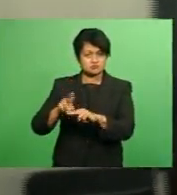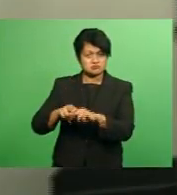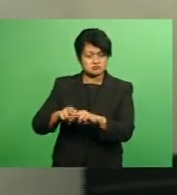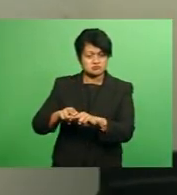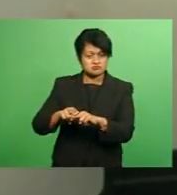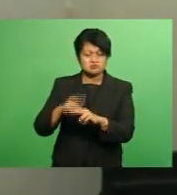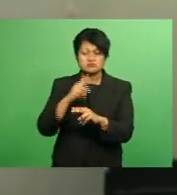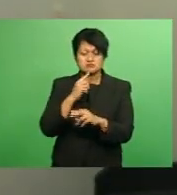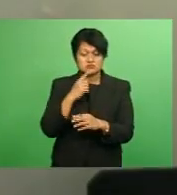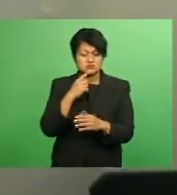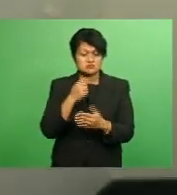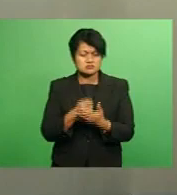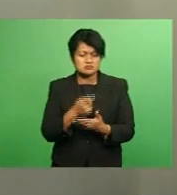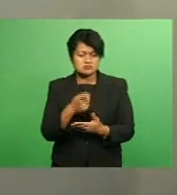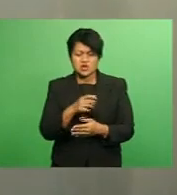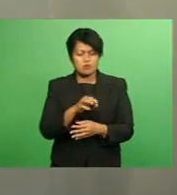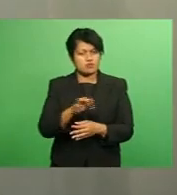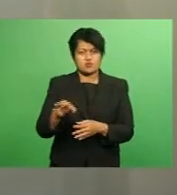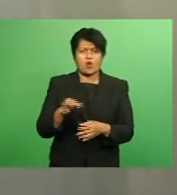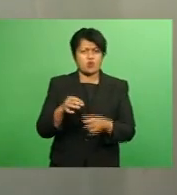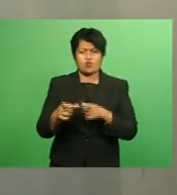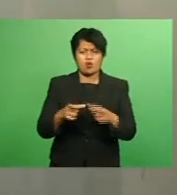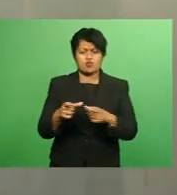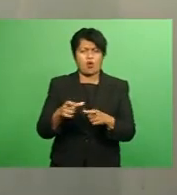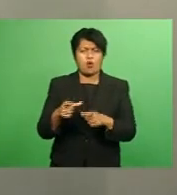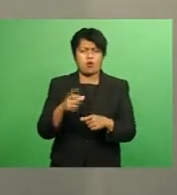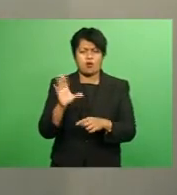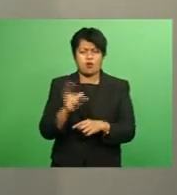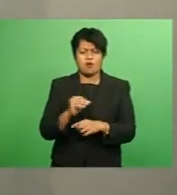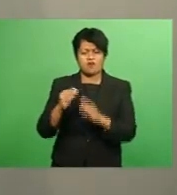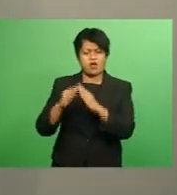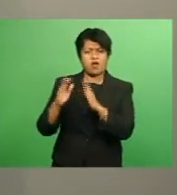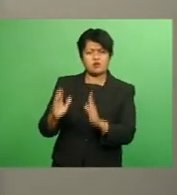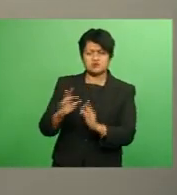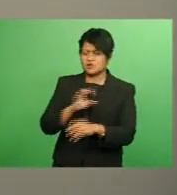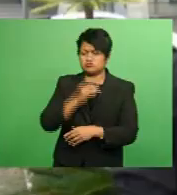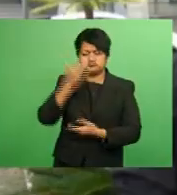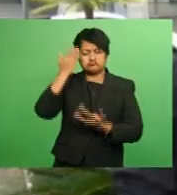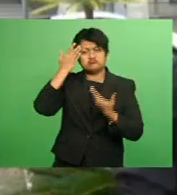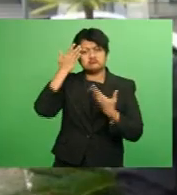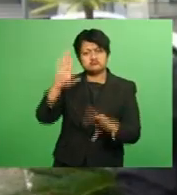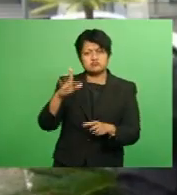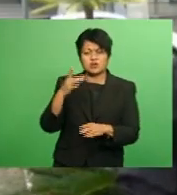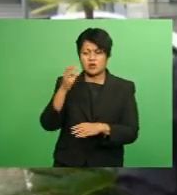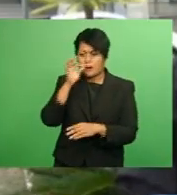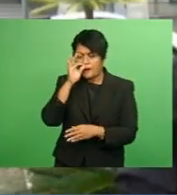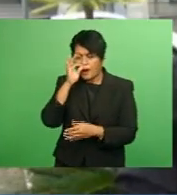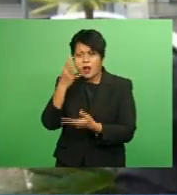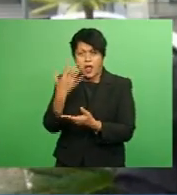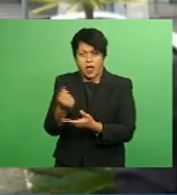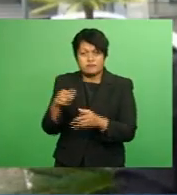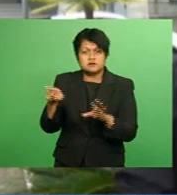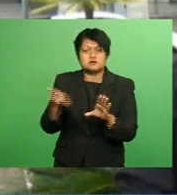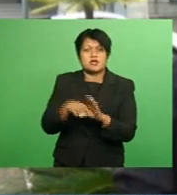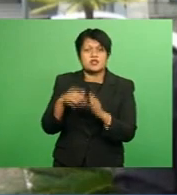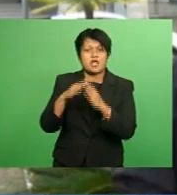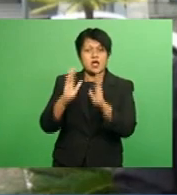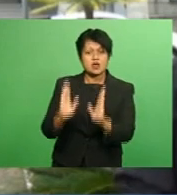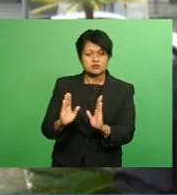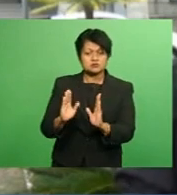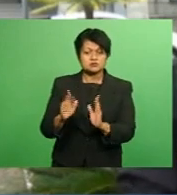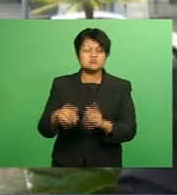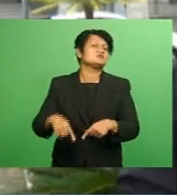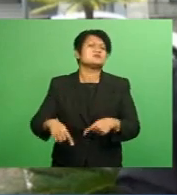that he was not in control of the premises and had no knowledge of the drugs in the house. The defense also argued that the case